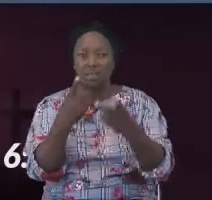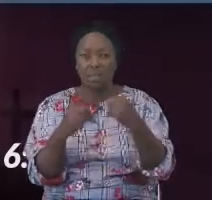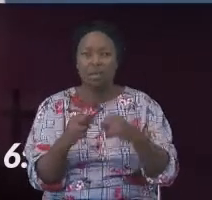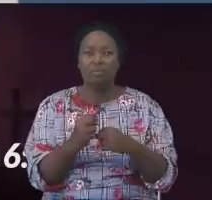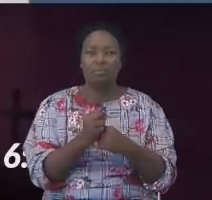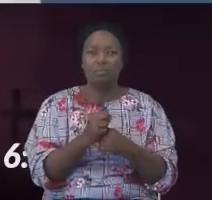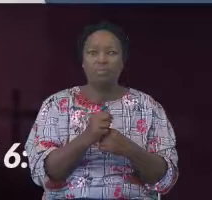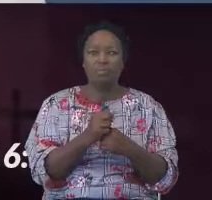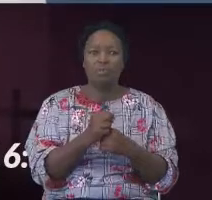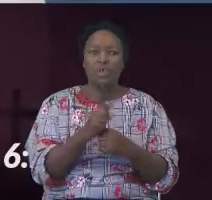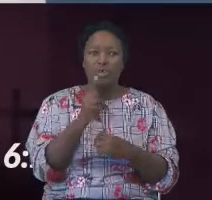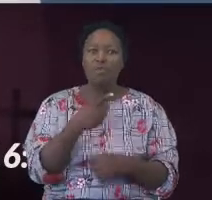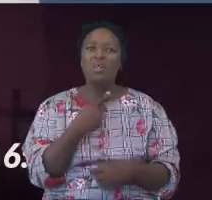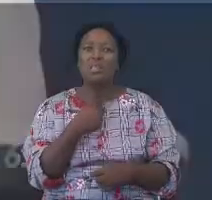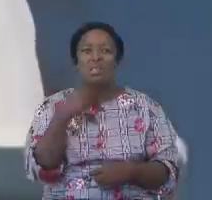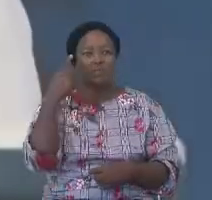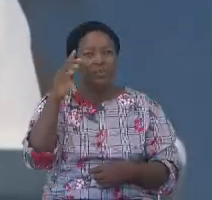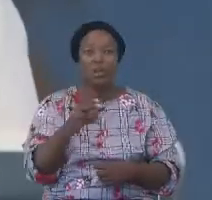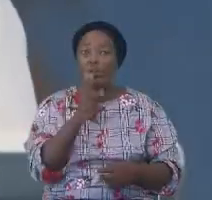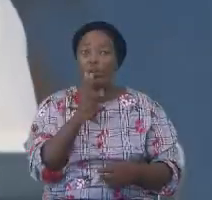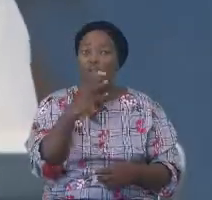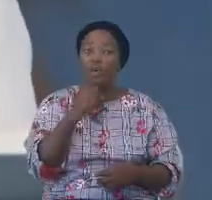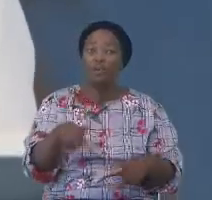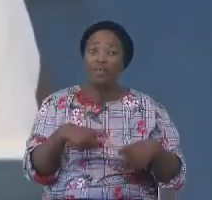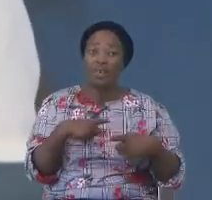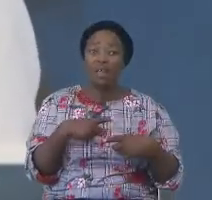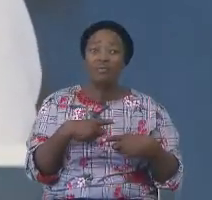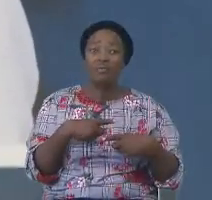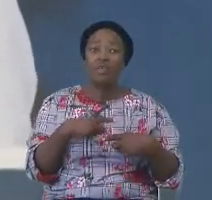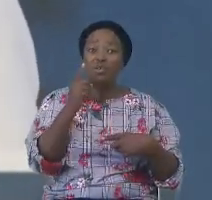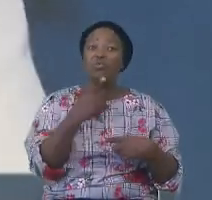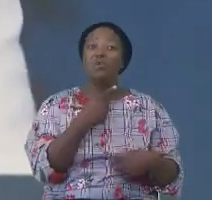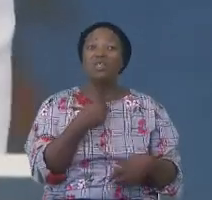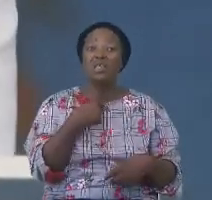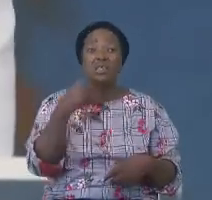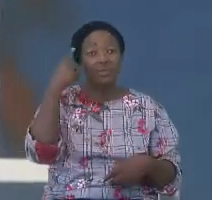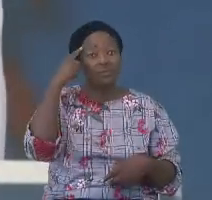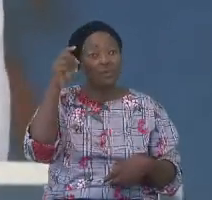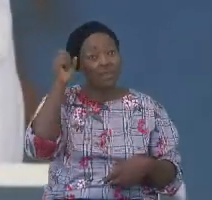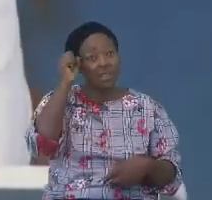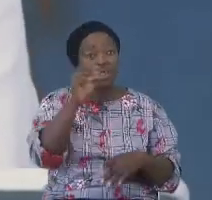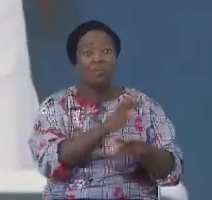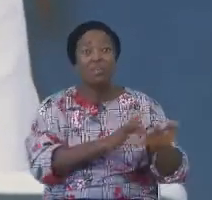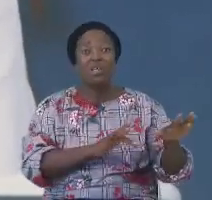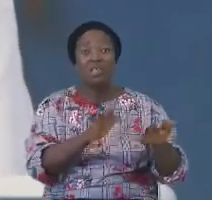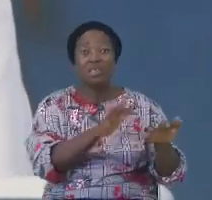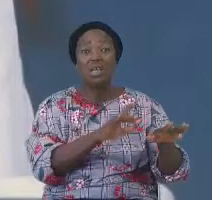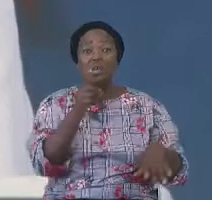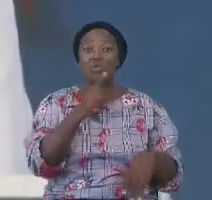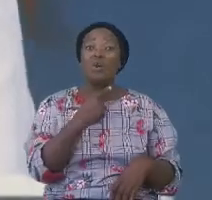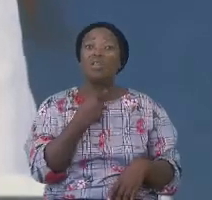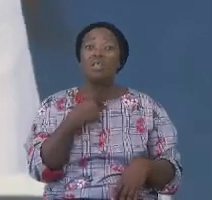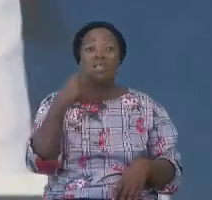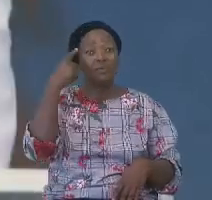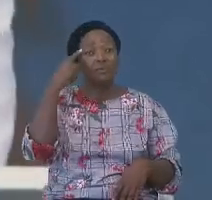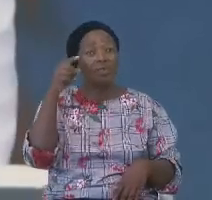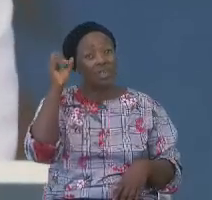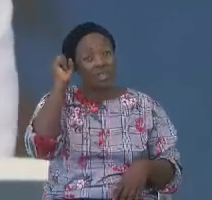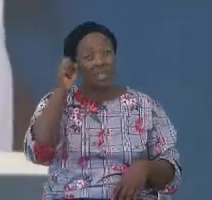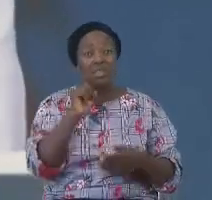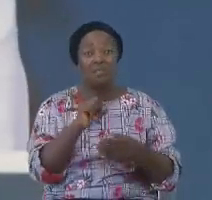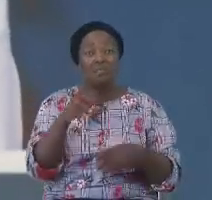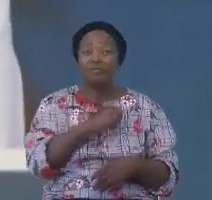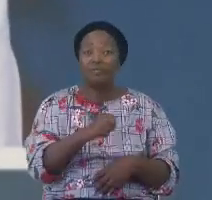him that is a thirst calm you're thirsty for the water of life your